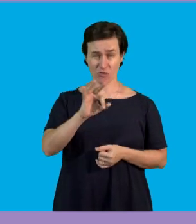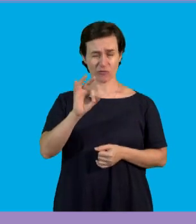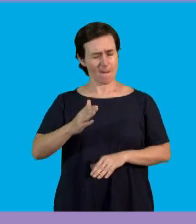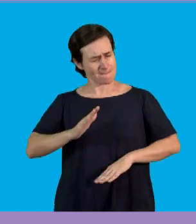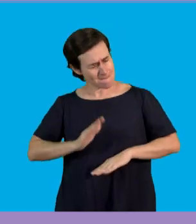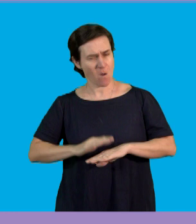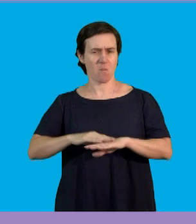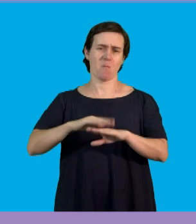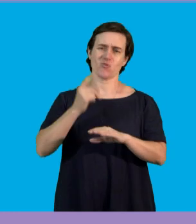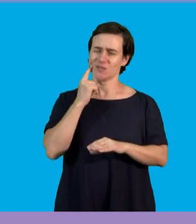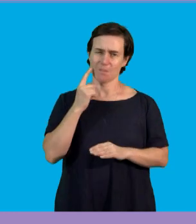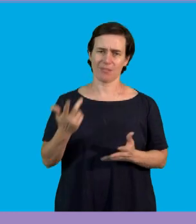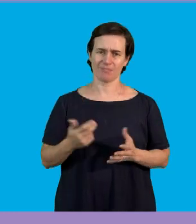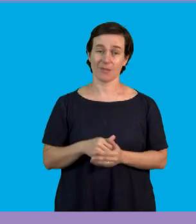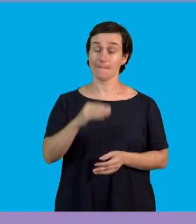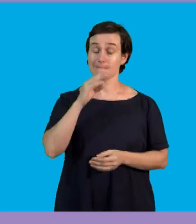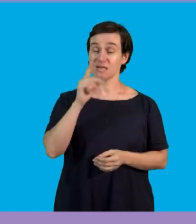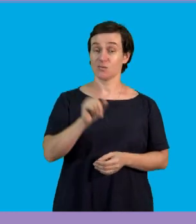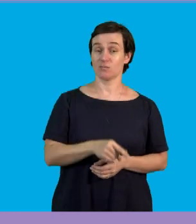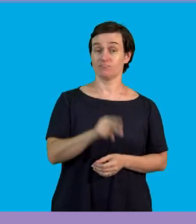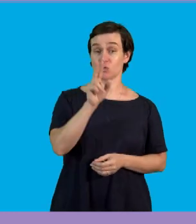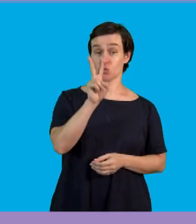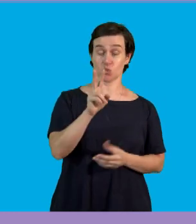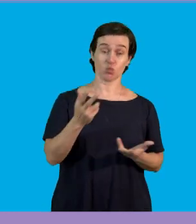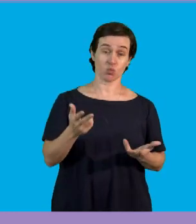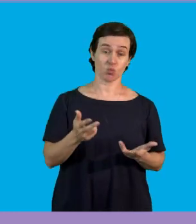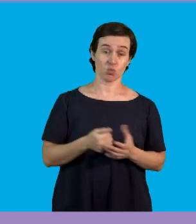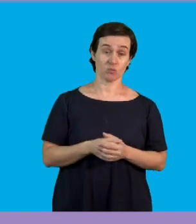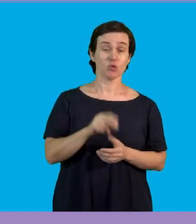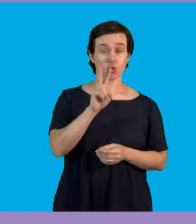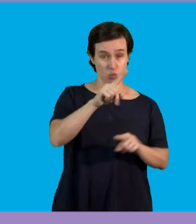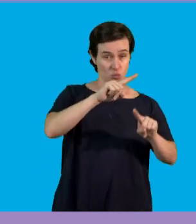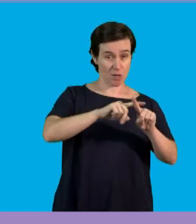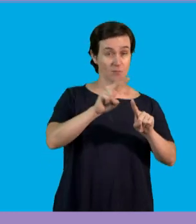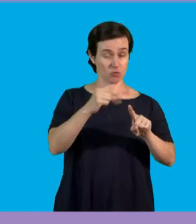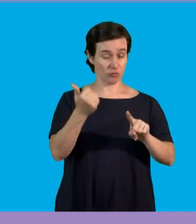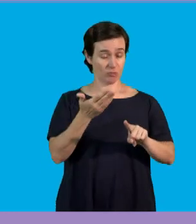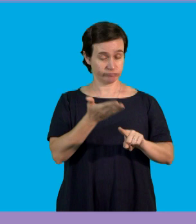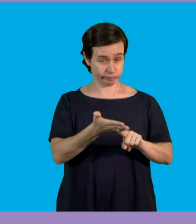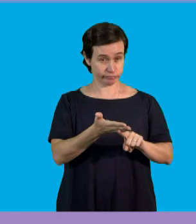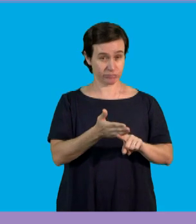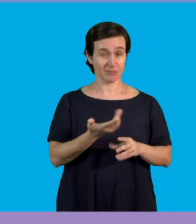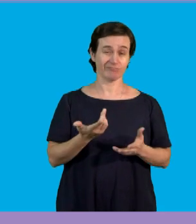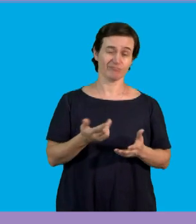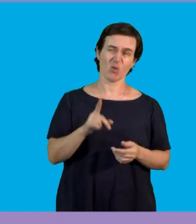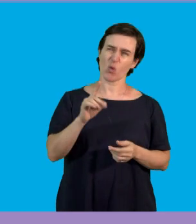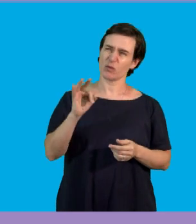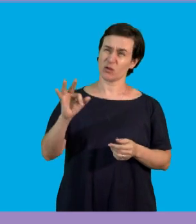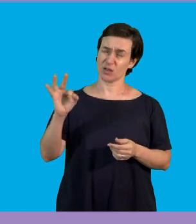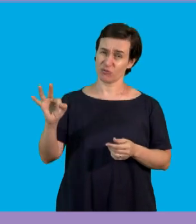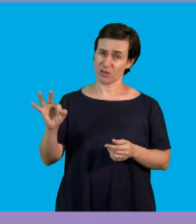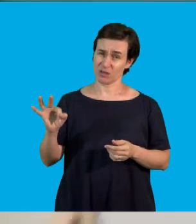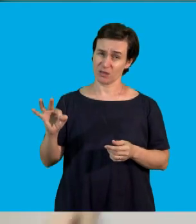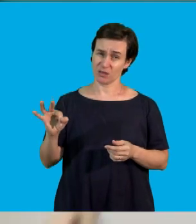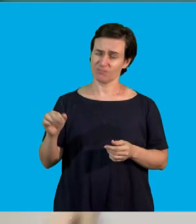down that 133 even further, then I can just say we already have the 2 multiplied by 2, and